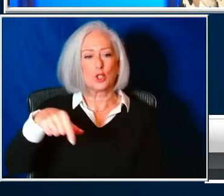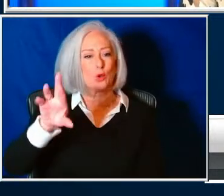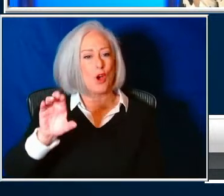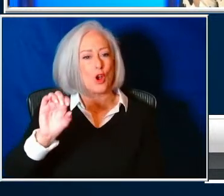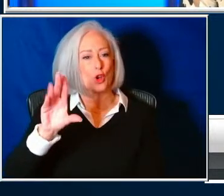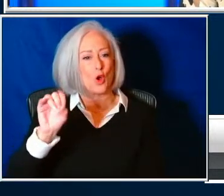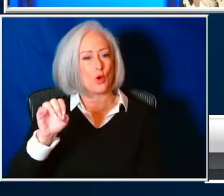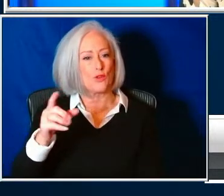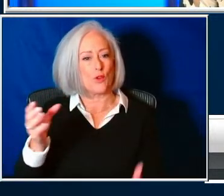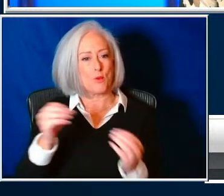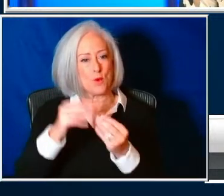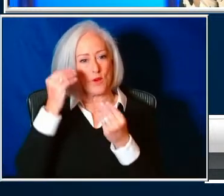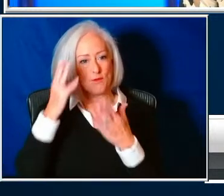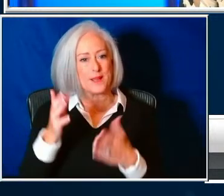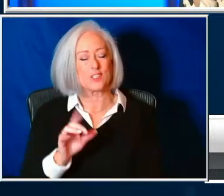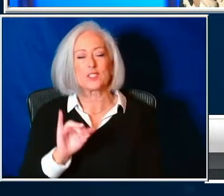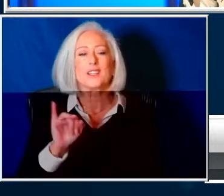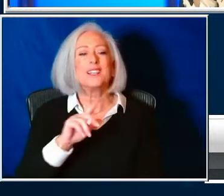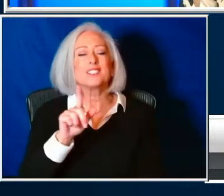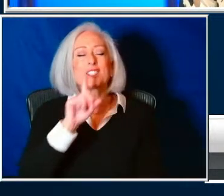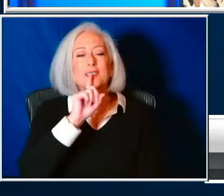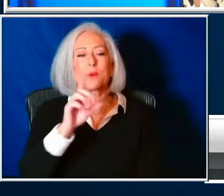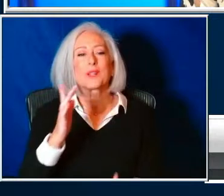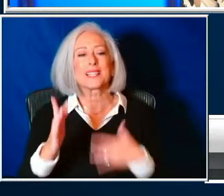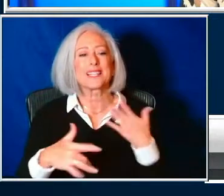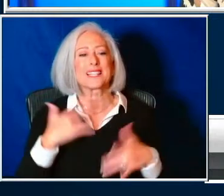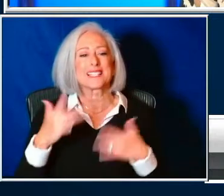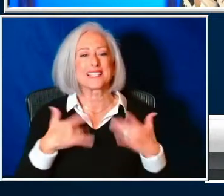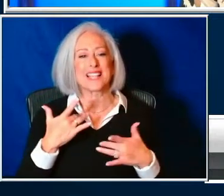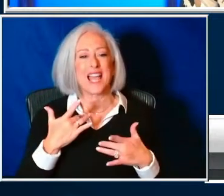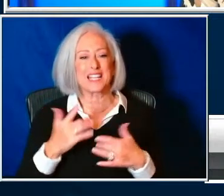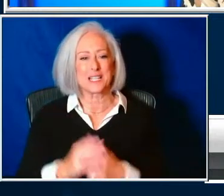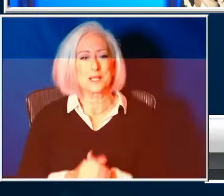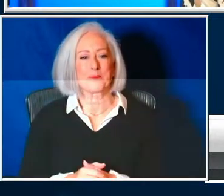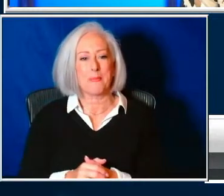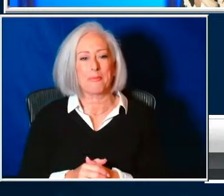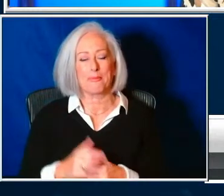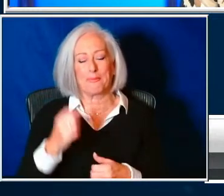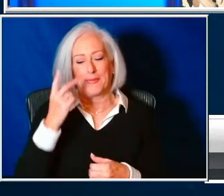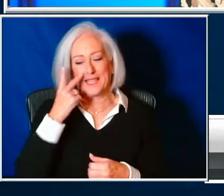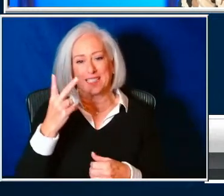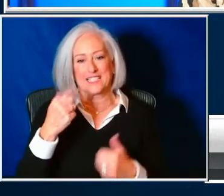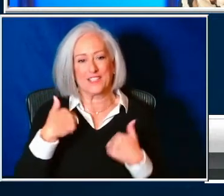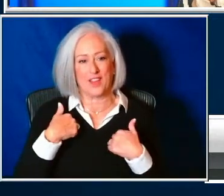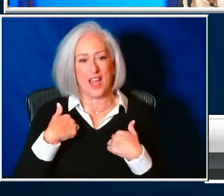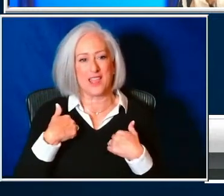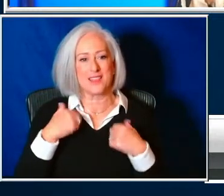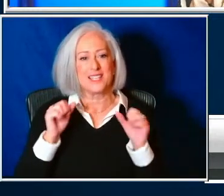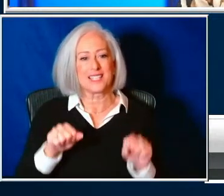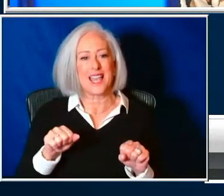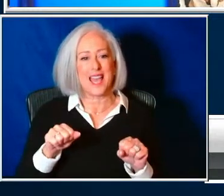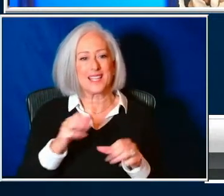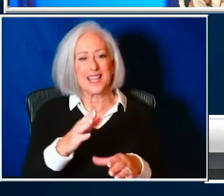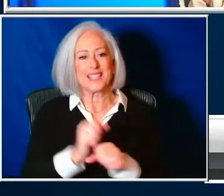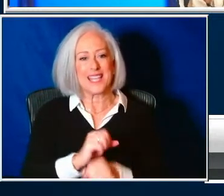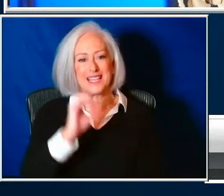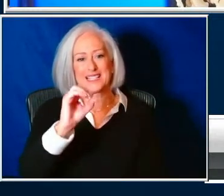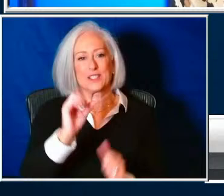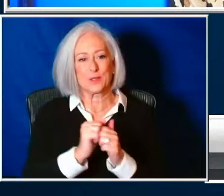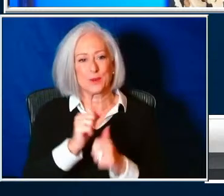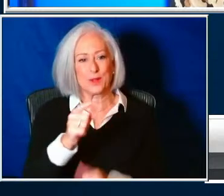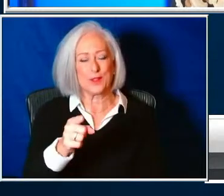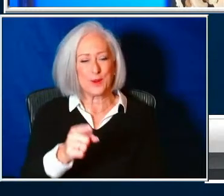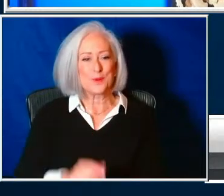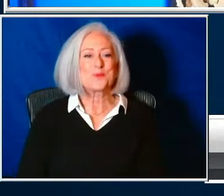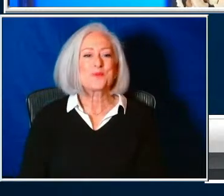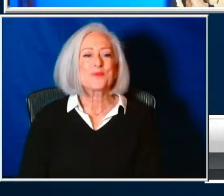really excited. You know, I'm gonna jump in there and jump in there next and see if I can get a 0 right along with you. So I want to stay